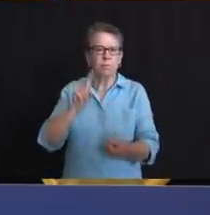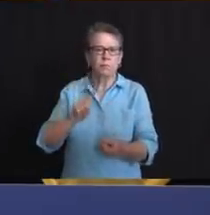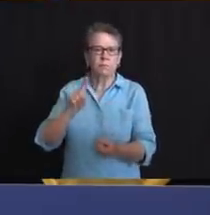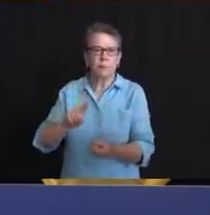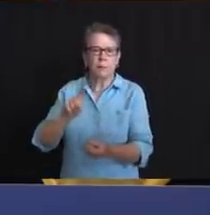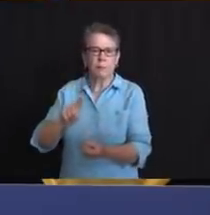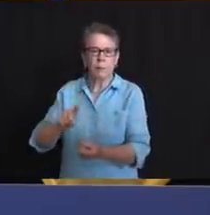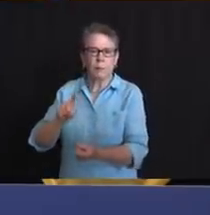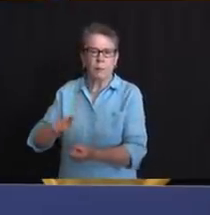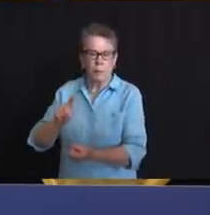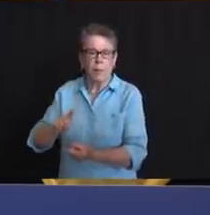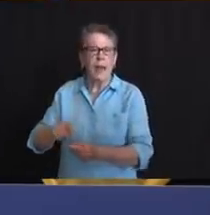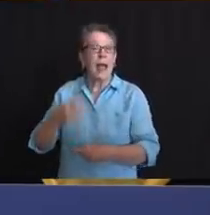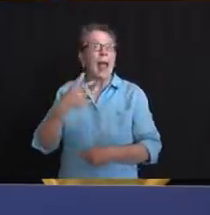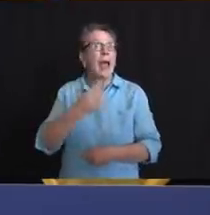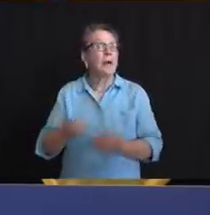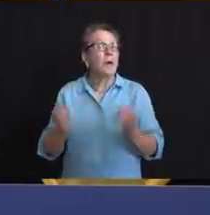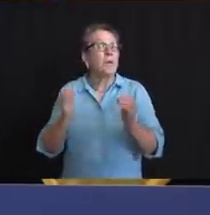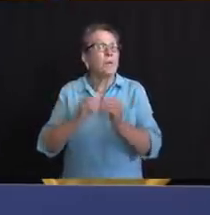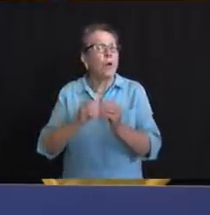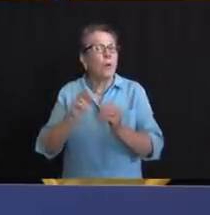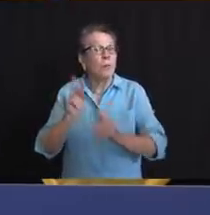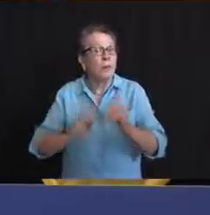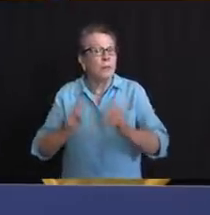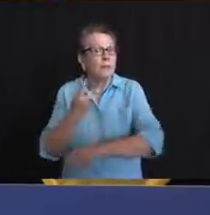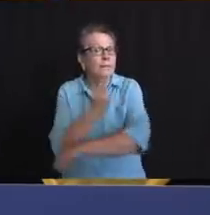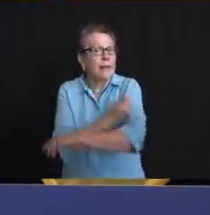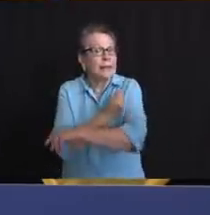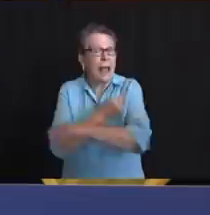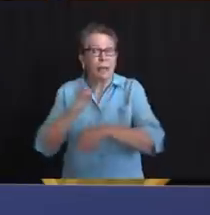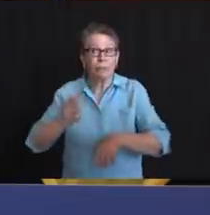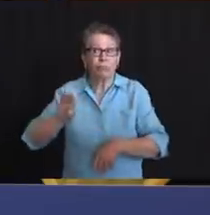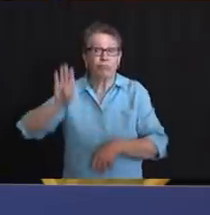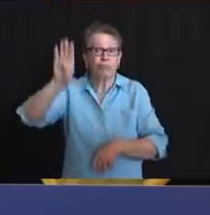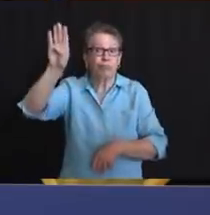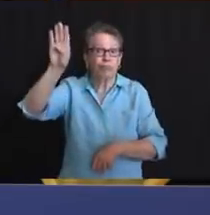foot in front of the other as we have. And so when you,